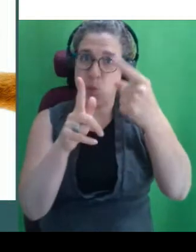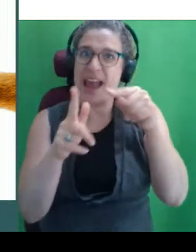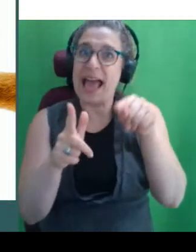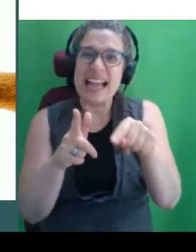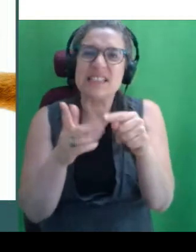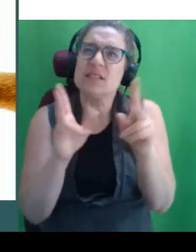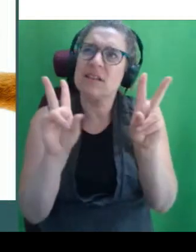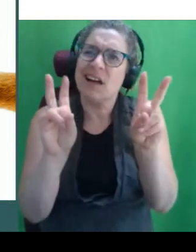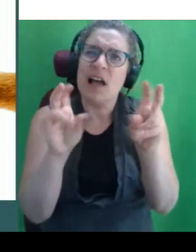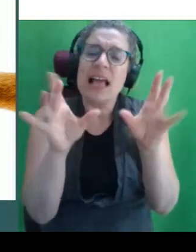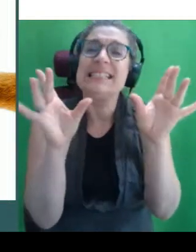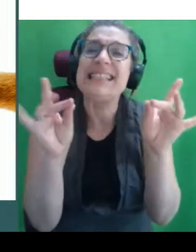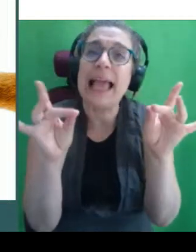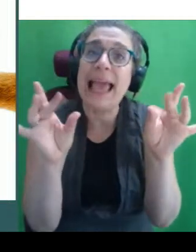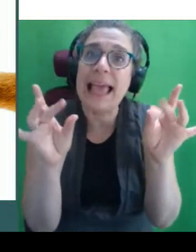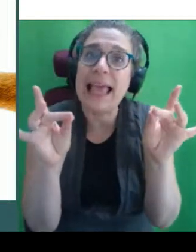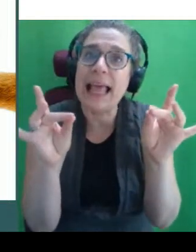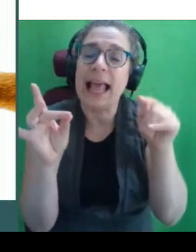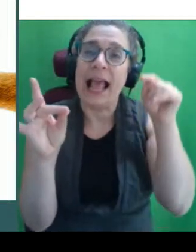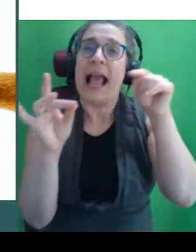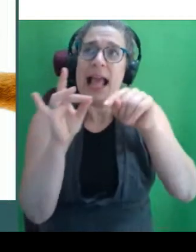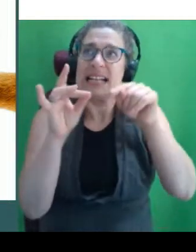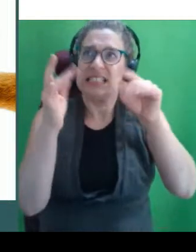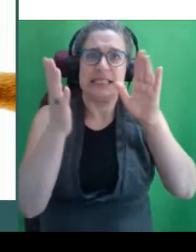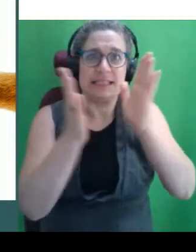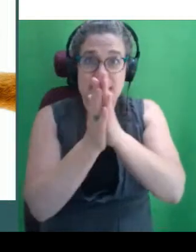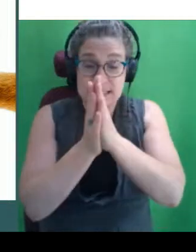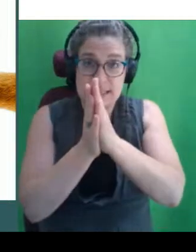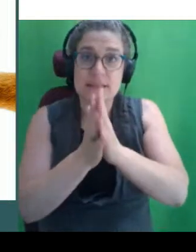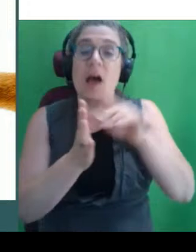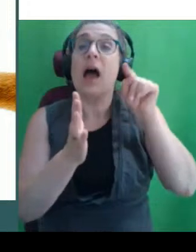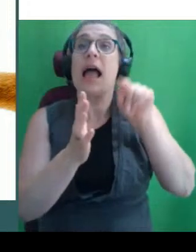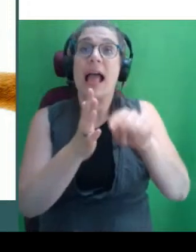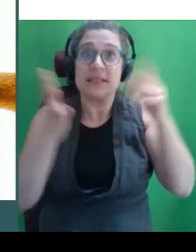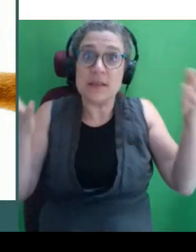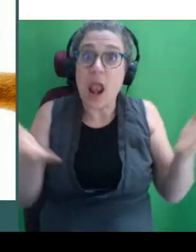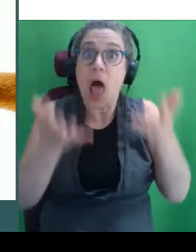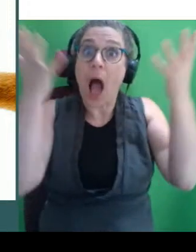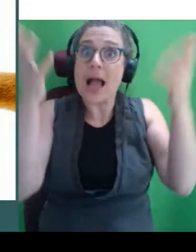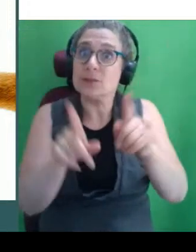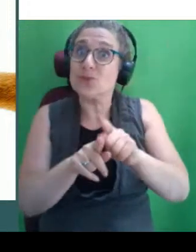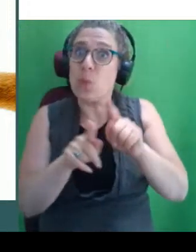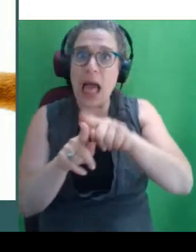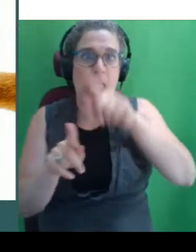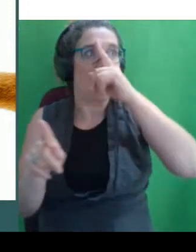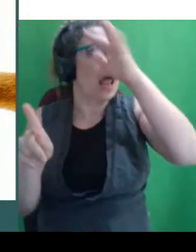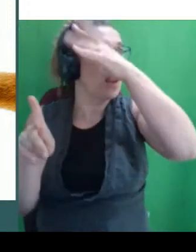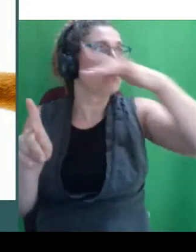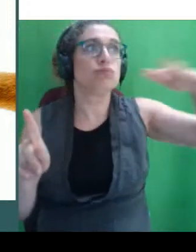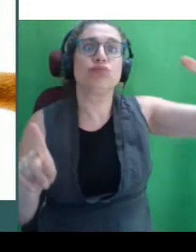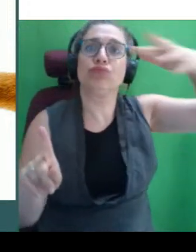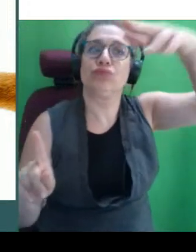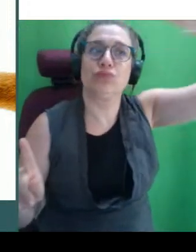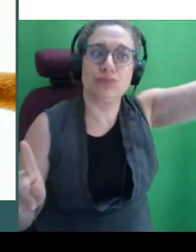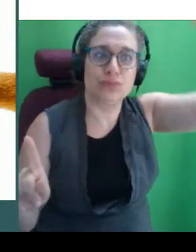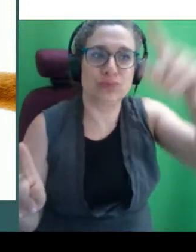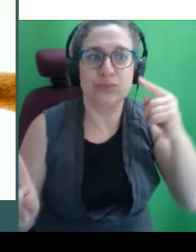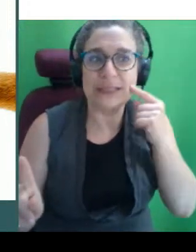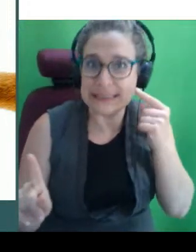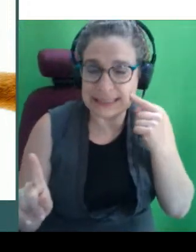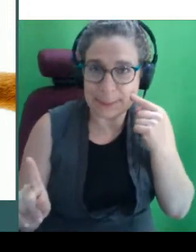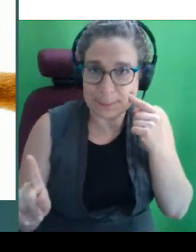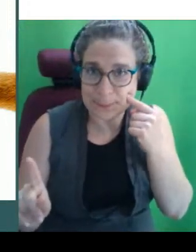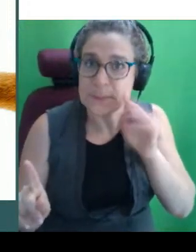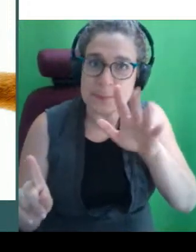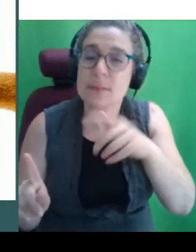very light in weight, so it can easily become airborne. And we know that I've just mentioned about the